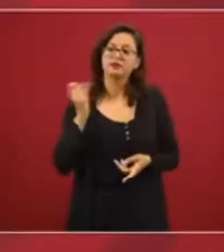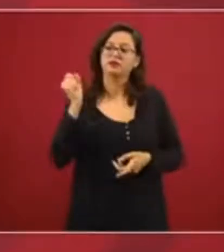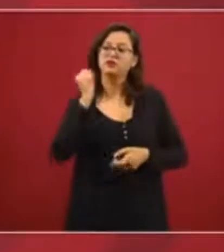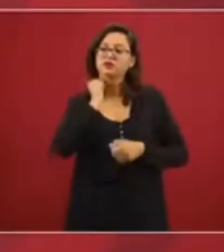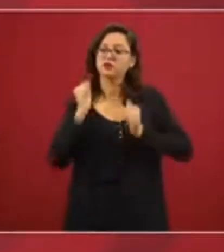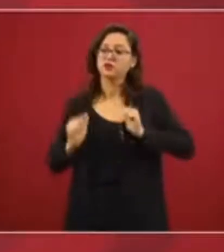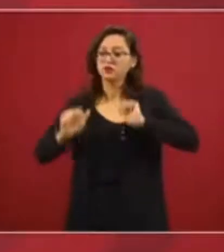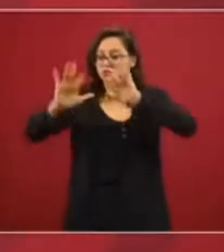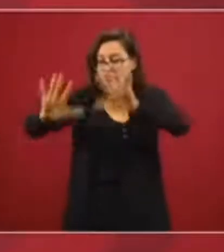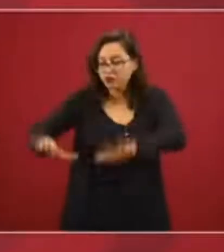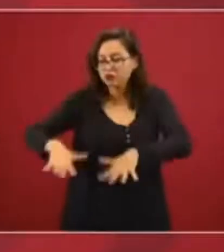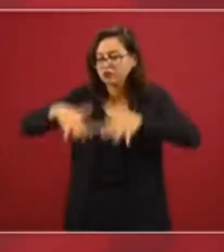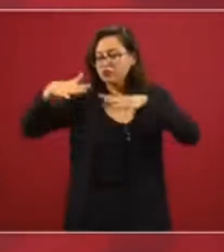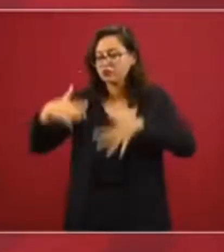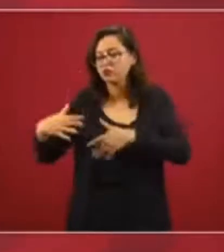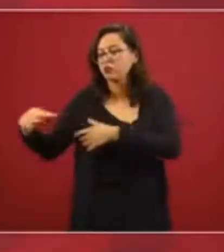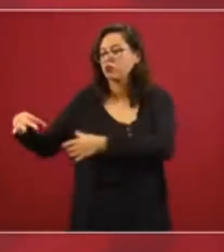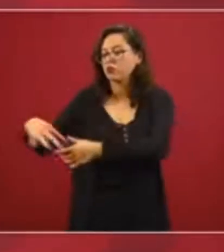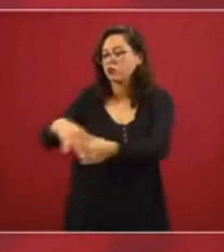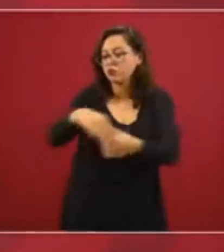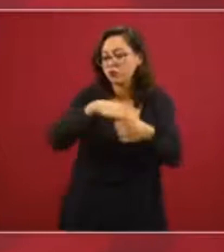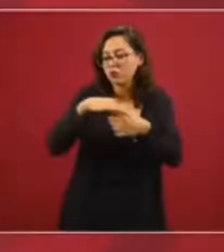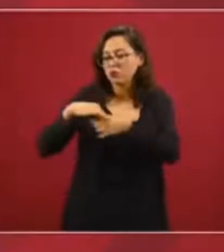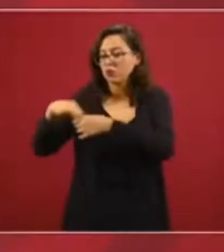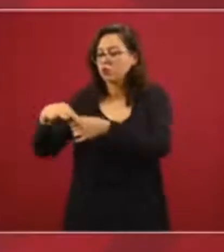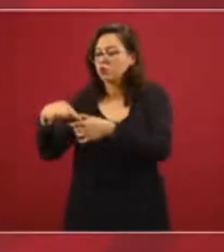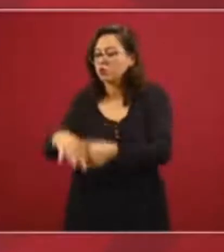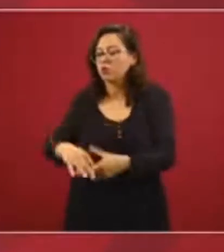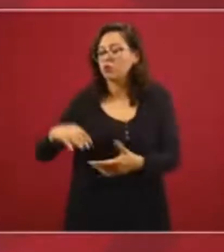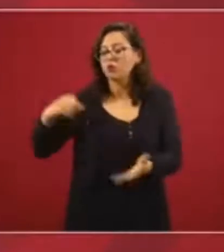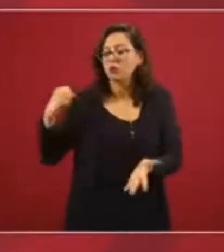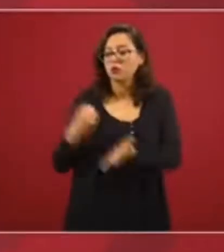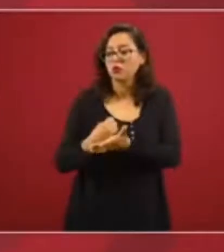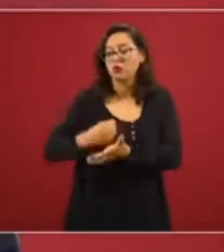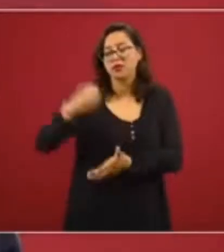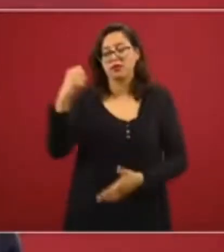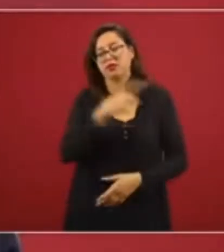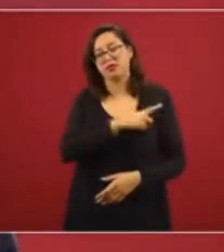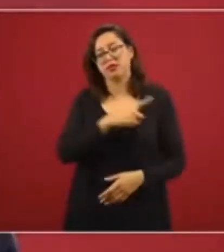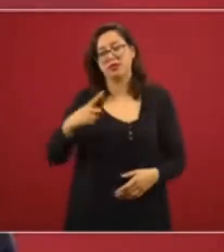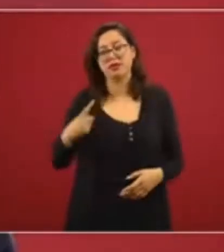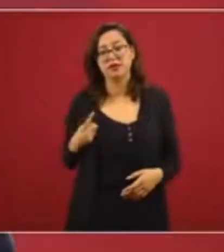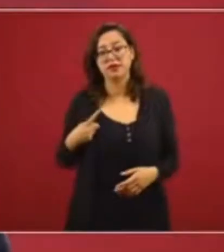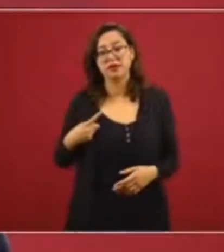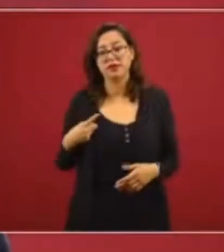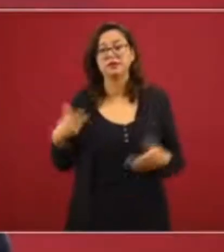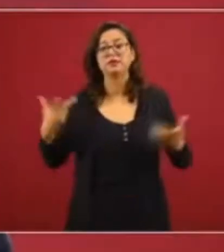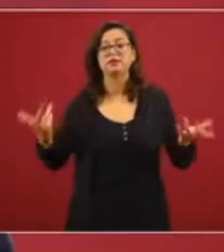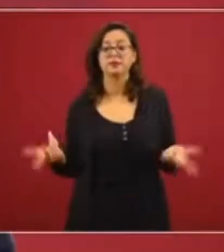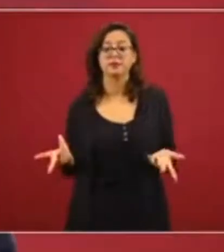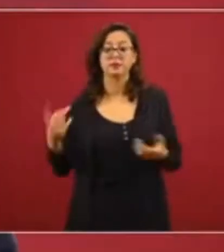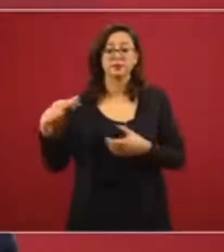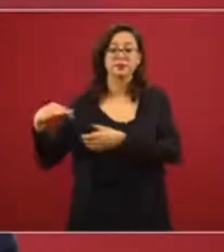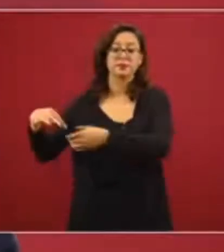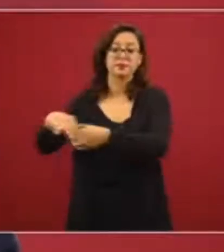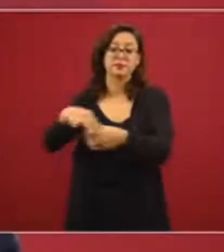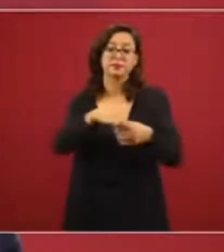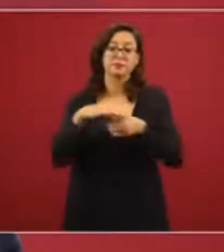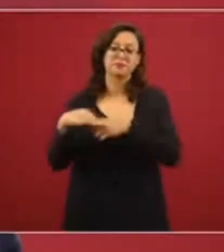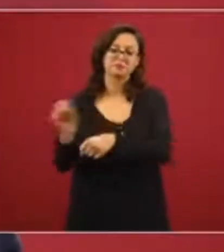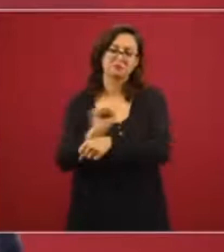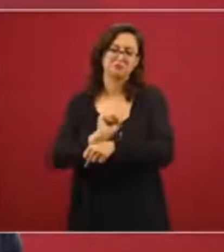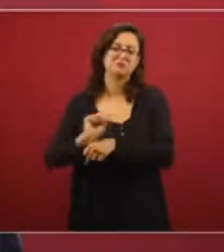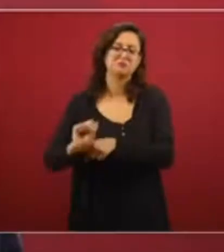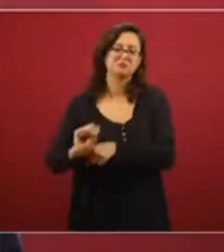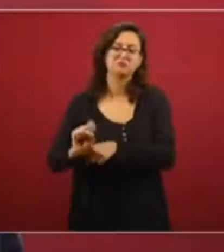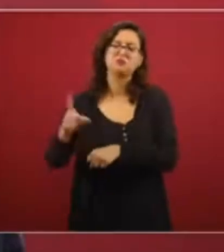estoy informado que se aprueba en las cámaras con mayoría